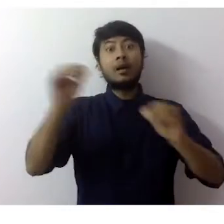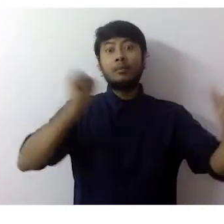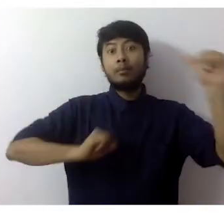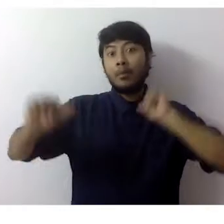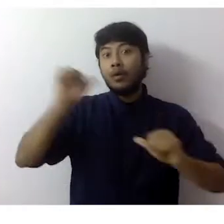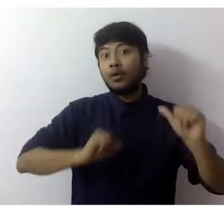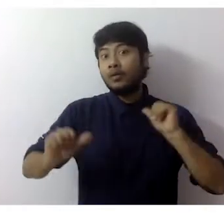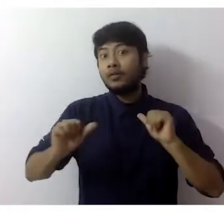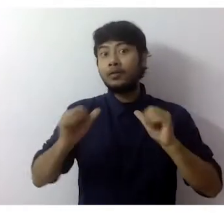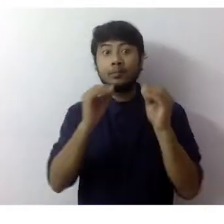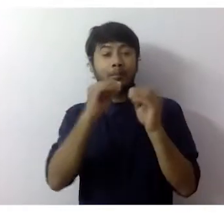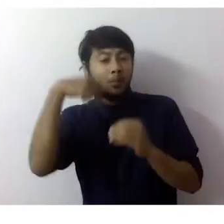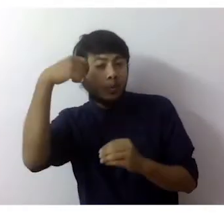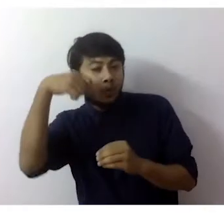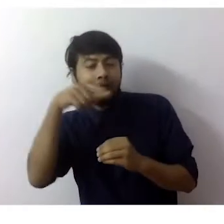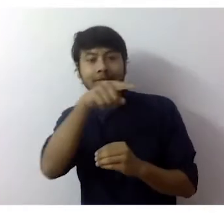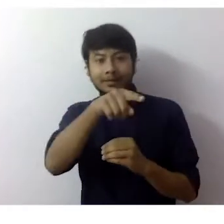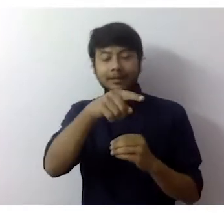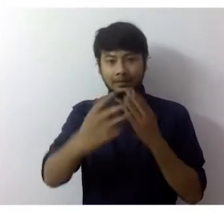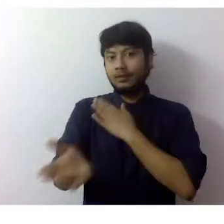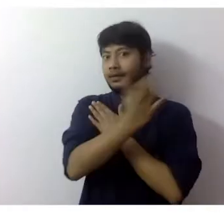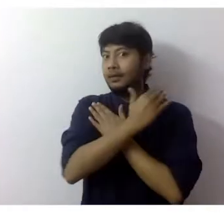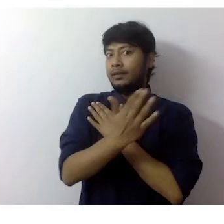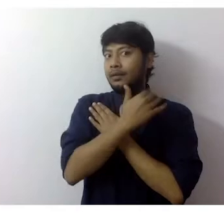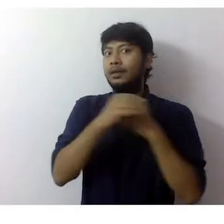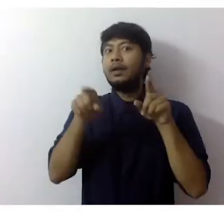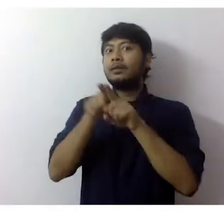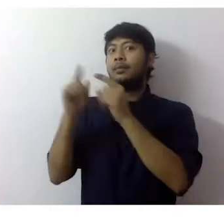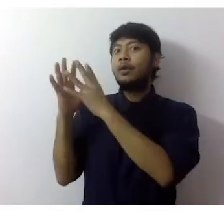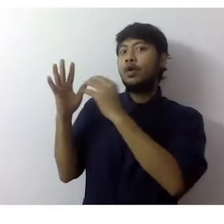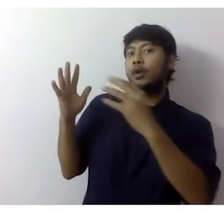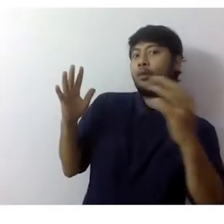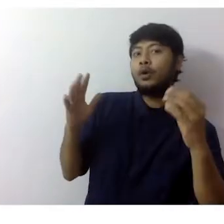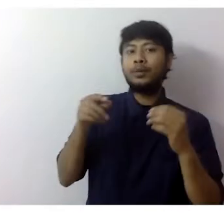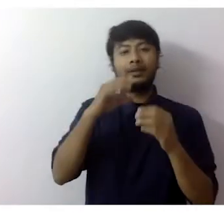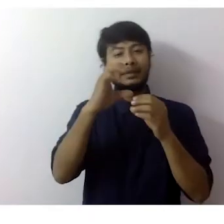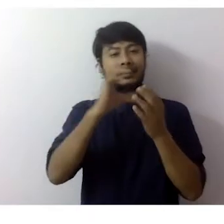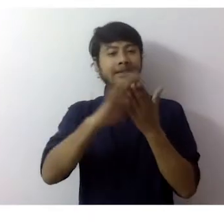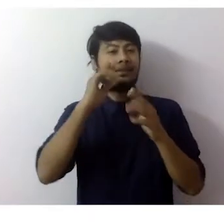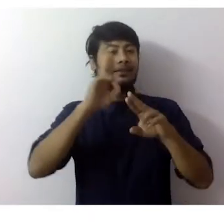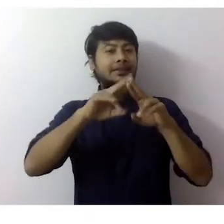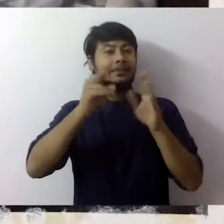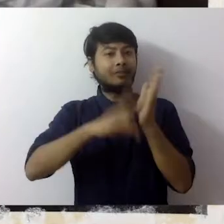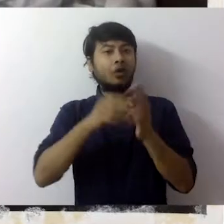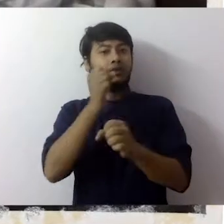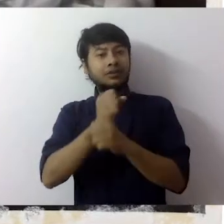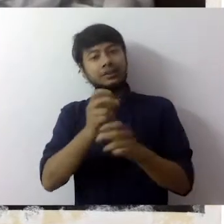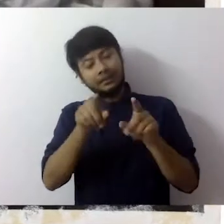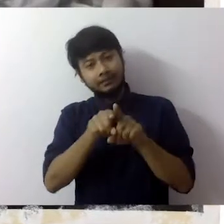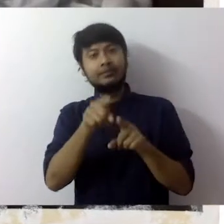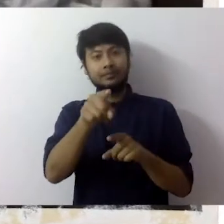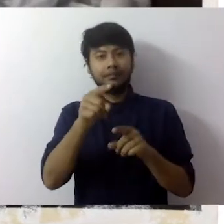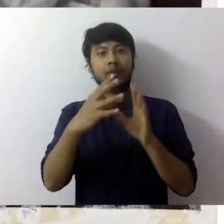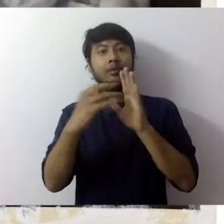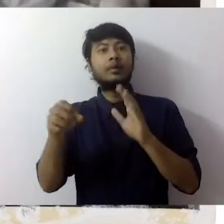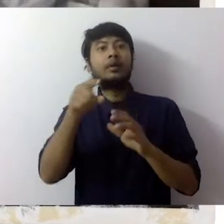which depicted fashionable urban women wearing clothing made of chiffons and georgettes. Film still